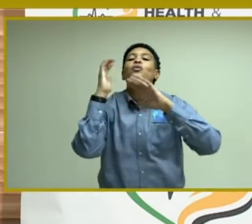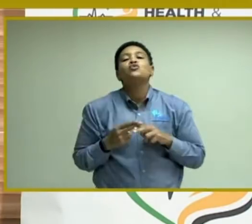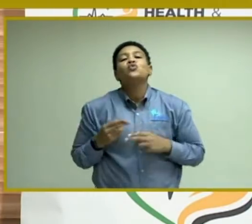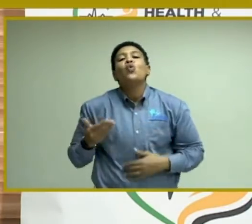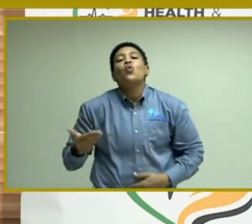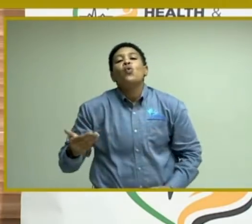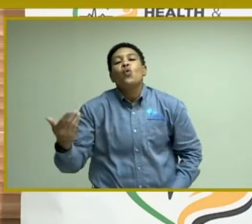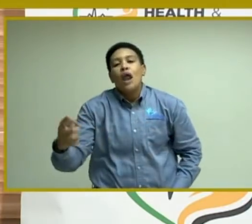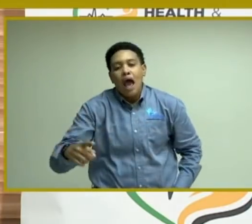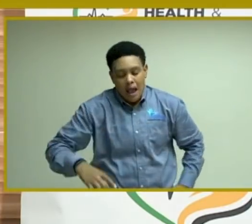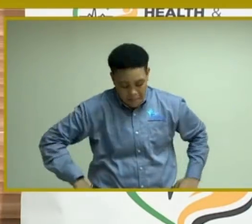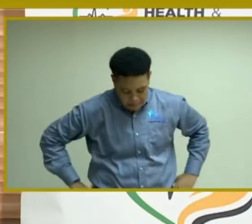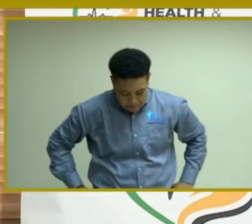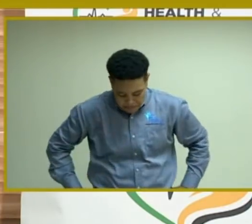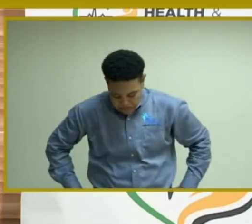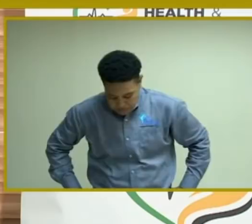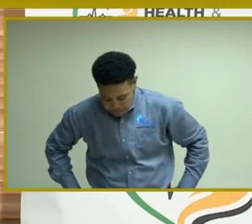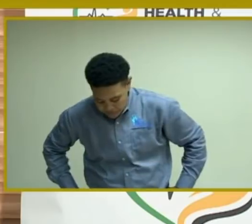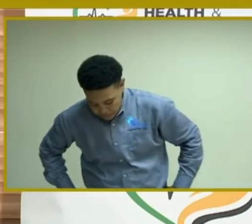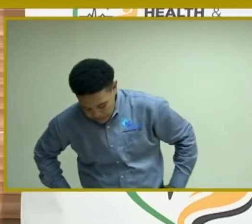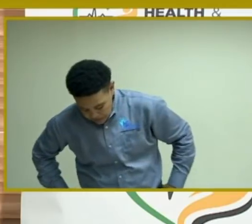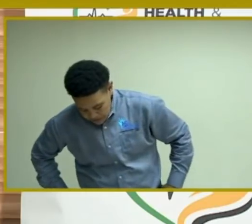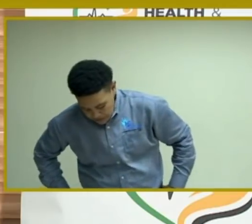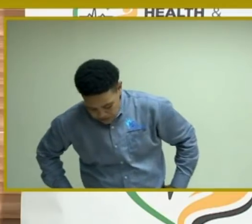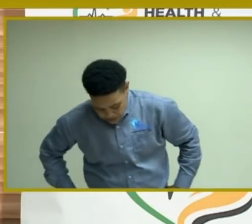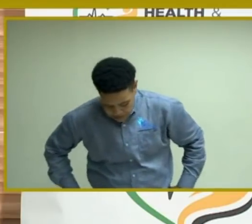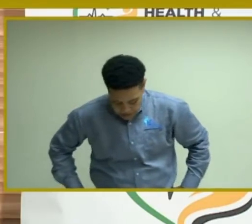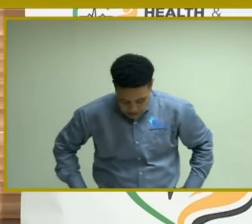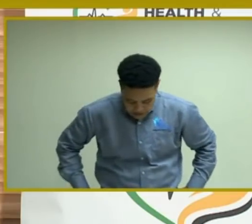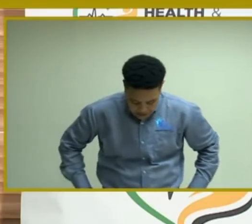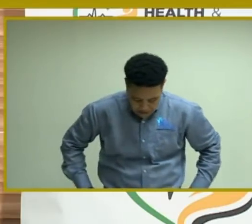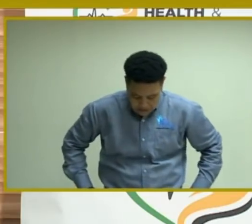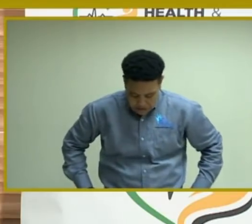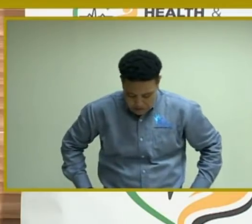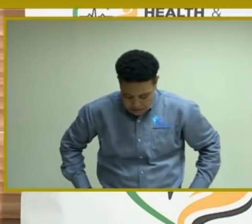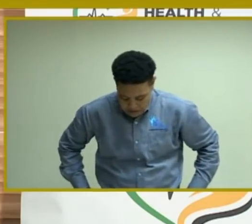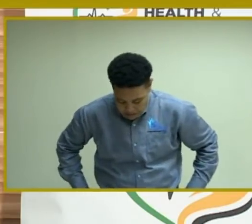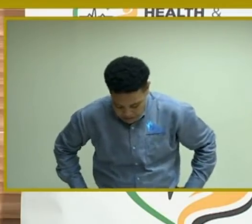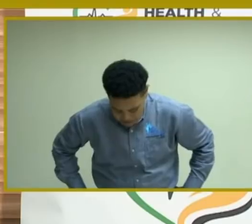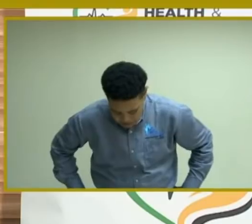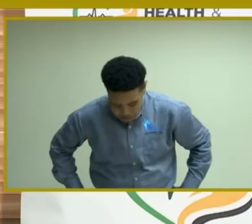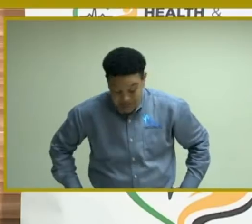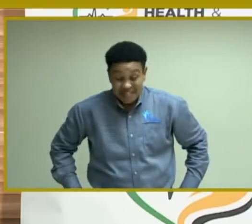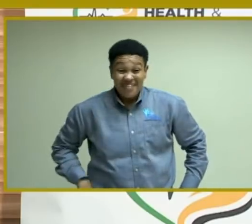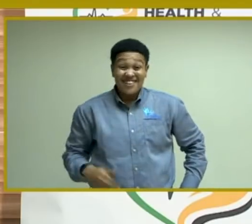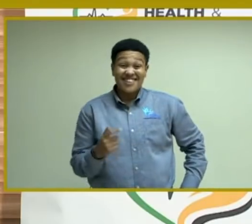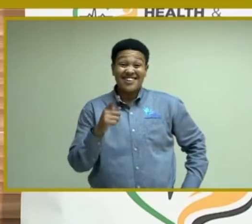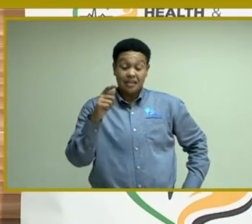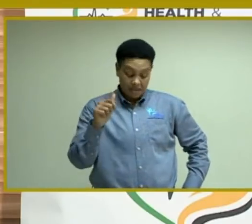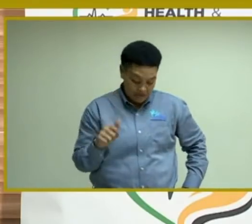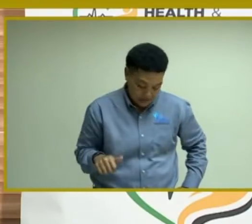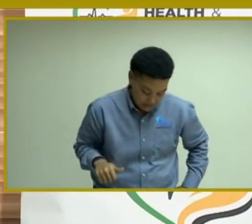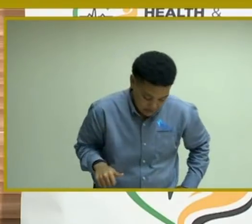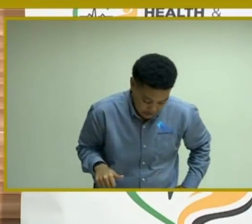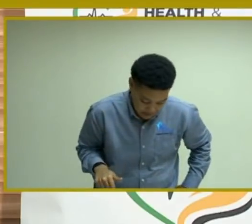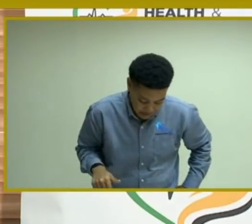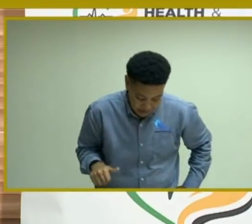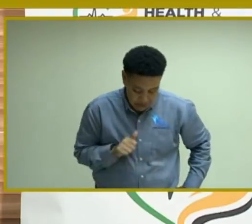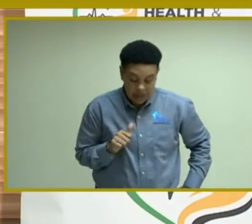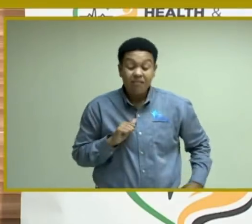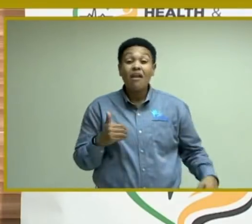order. I am happy to announce today that we now have confirmation